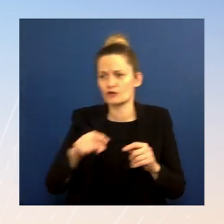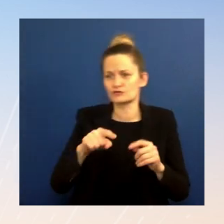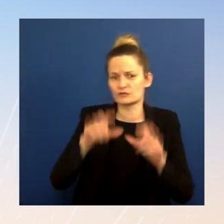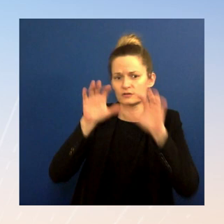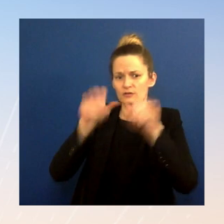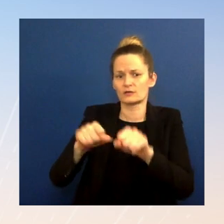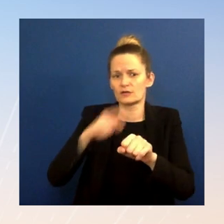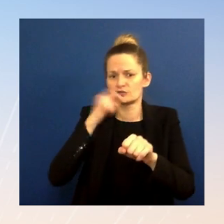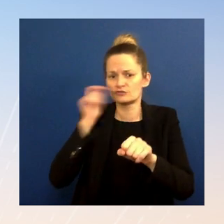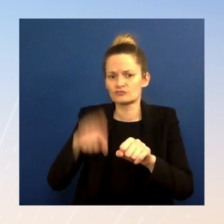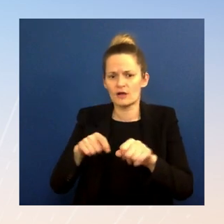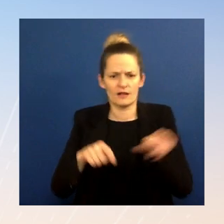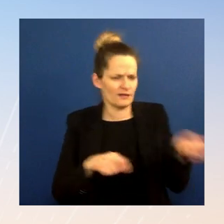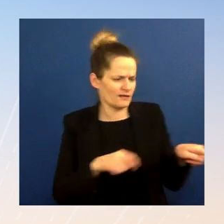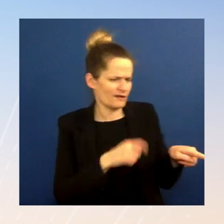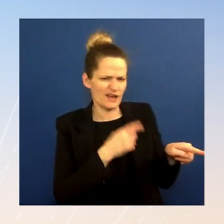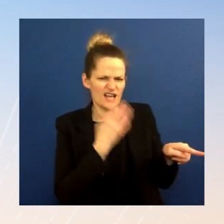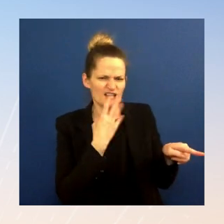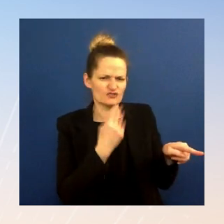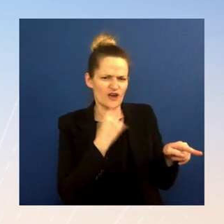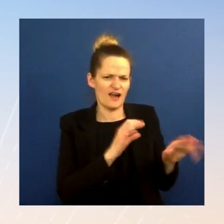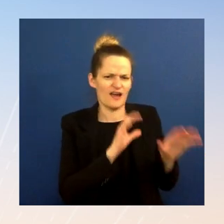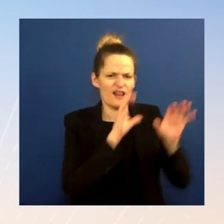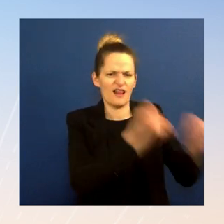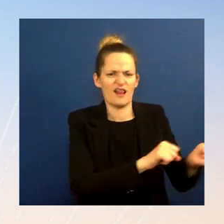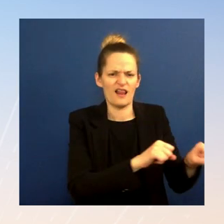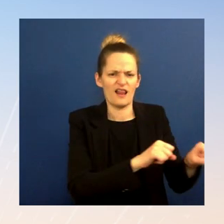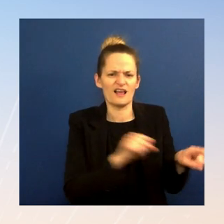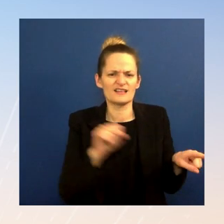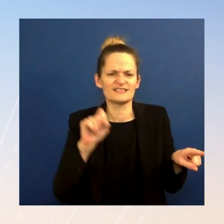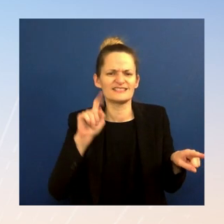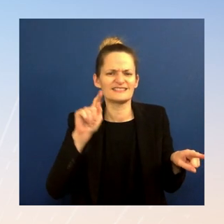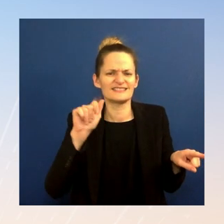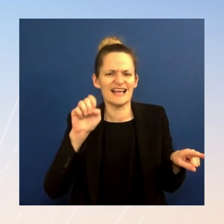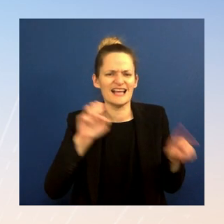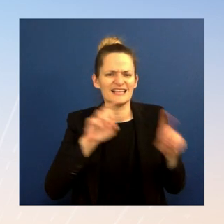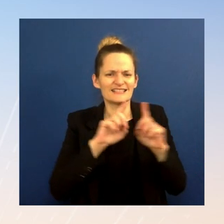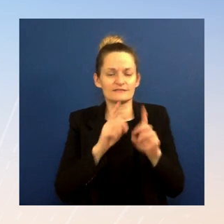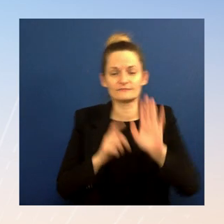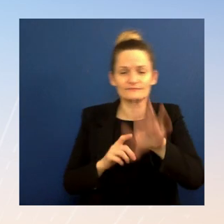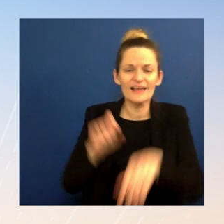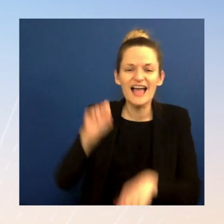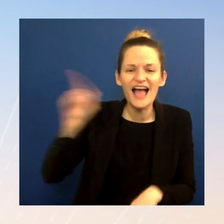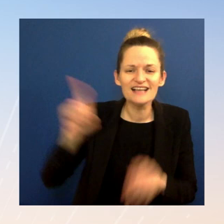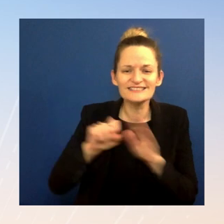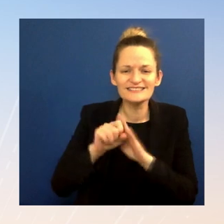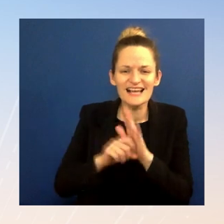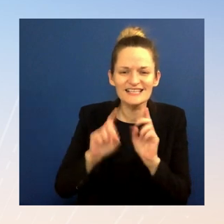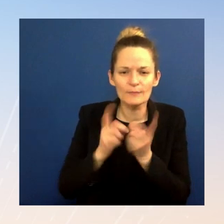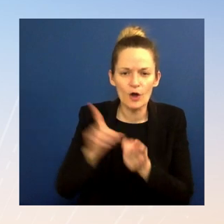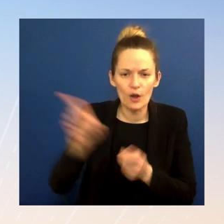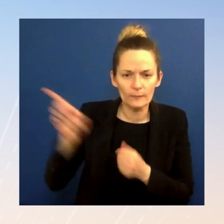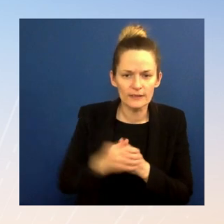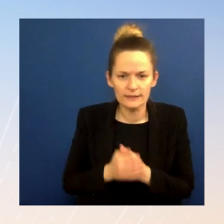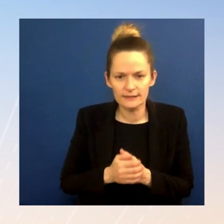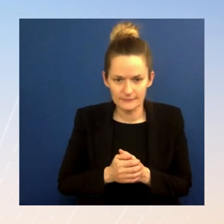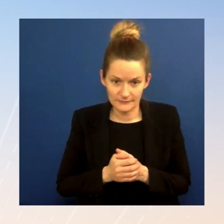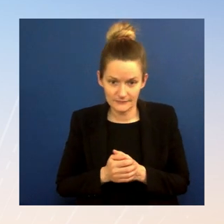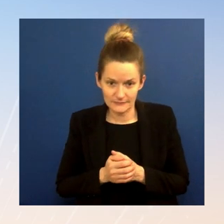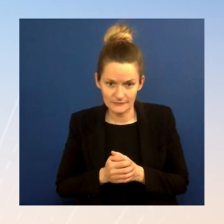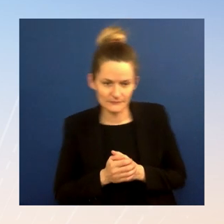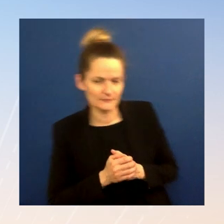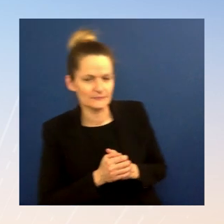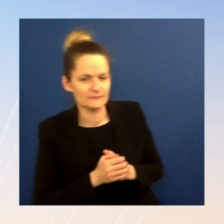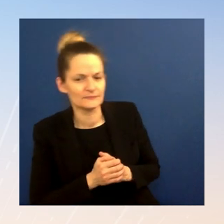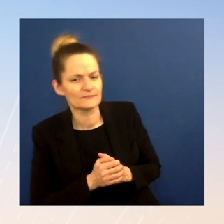ahead. One more logistical question. Cambodia, the chair of ASEAN, has announced last week that the U.S.-ASEAN summit that the president's supposed to